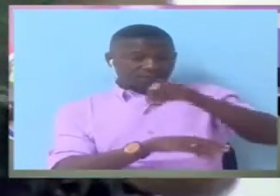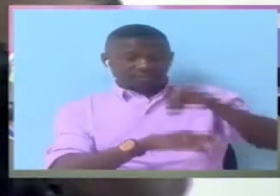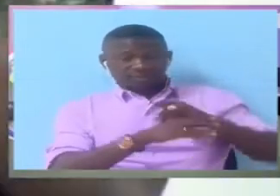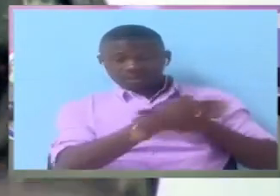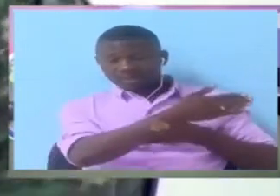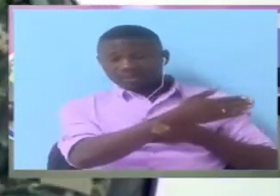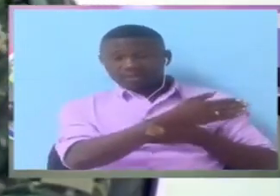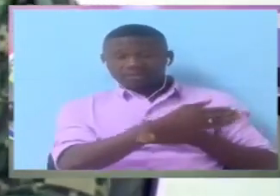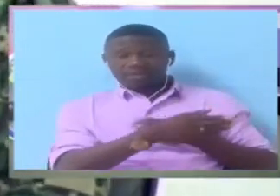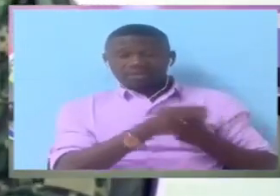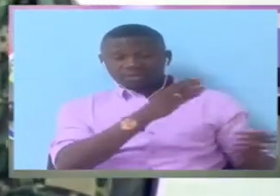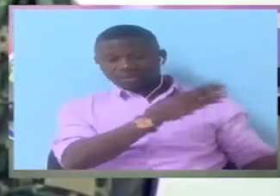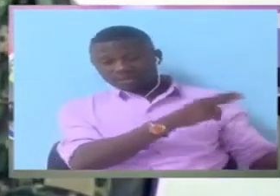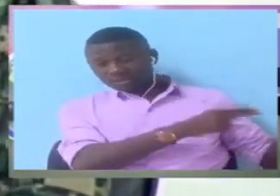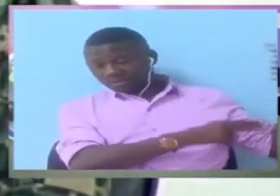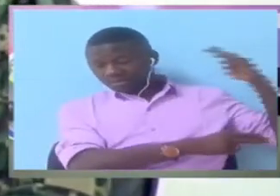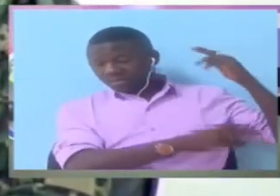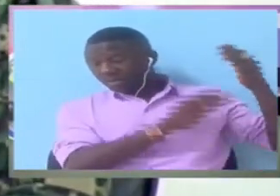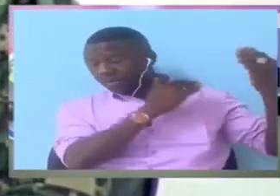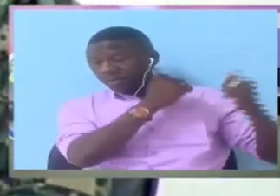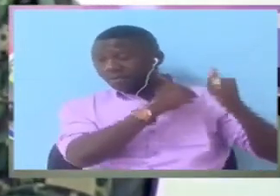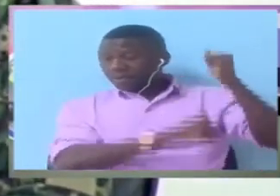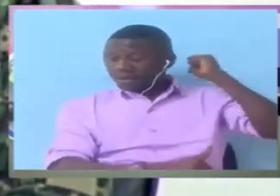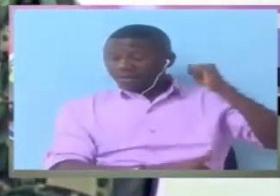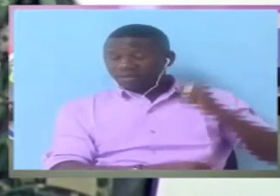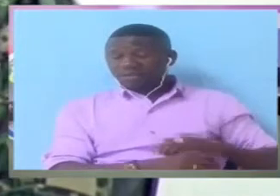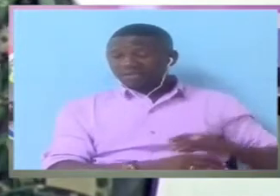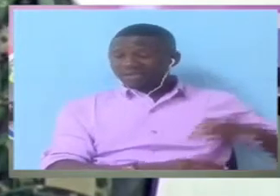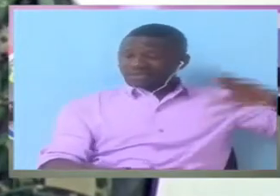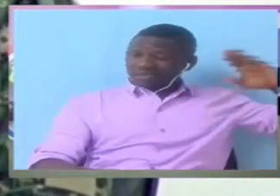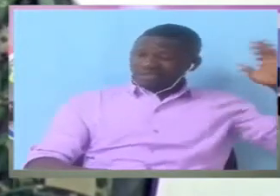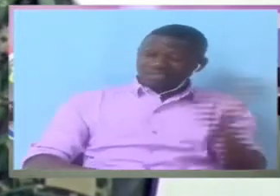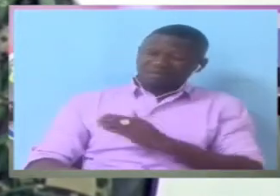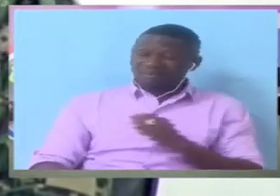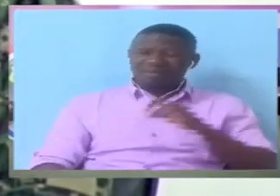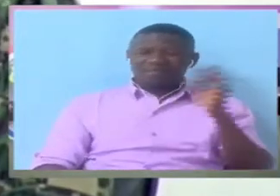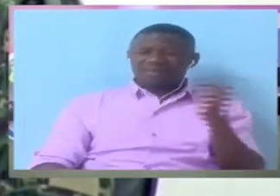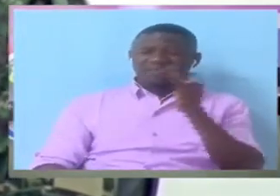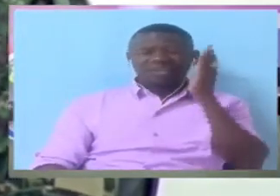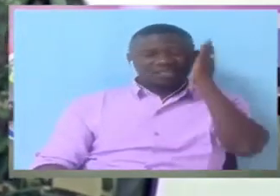came to my back, slapped me seriously on